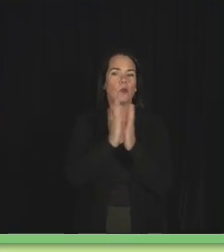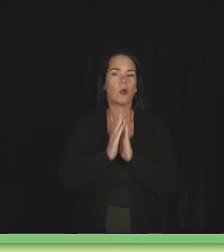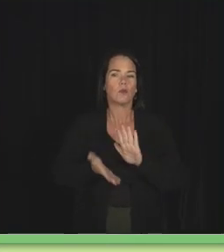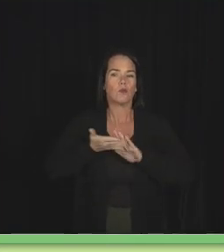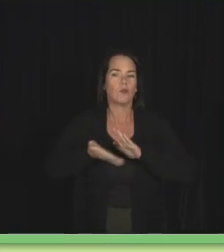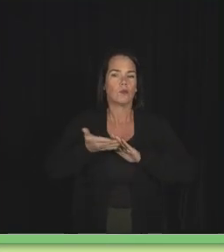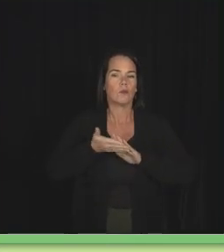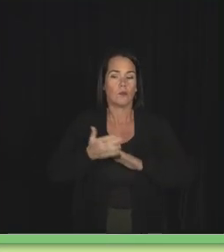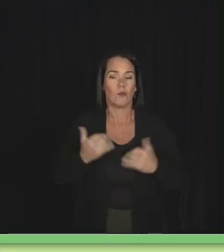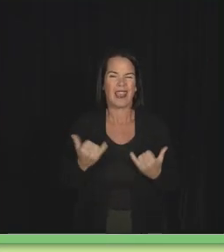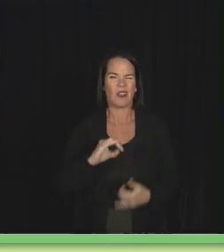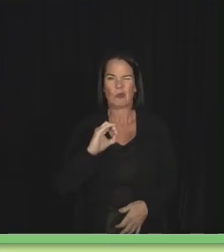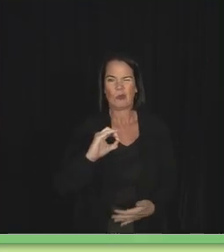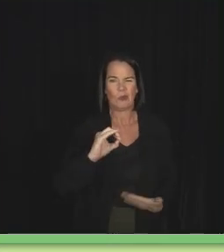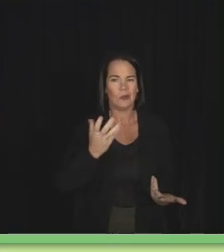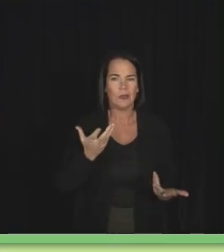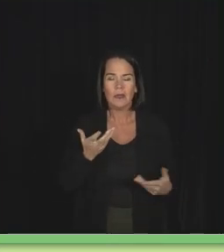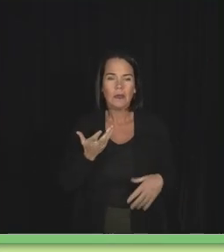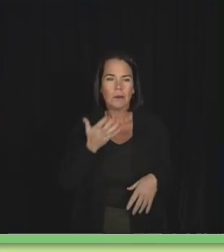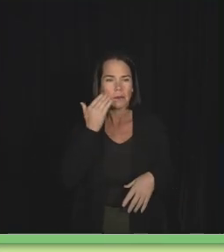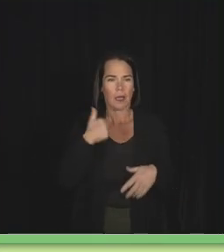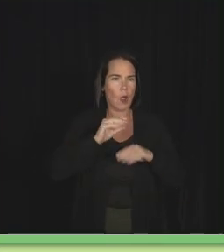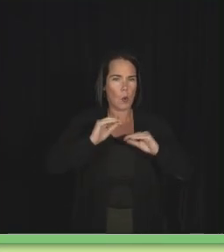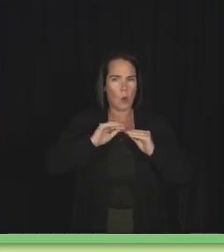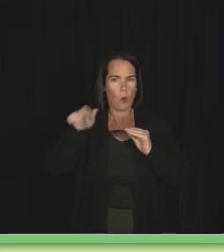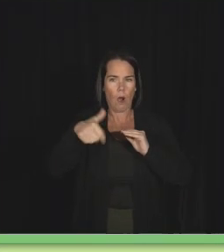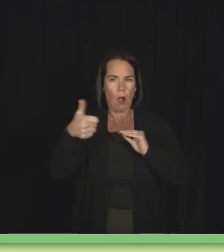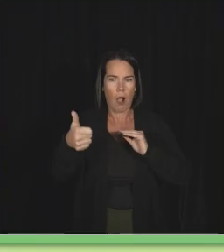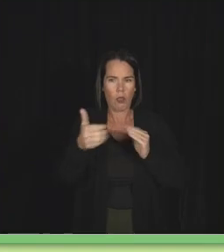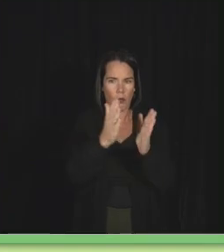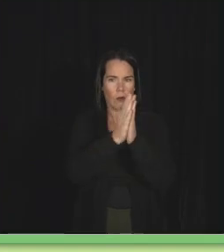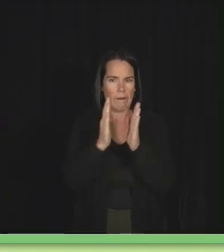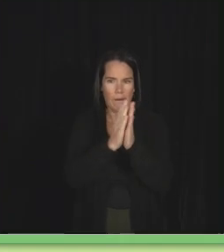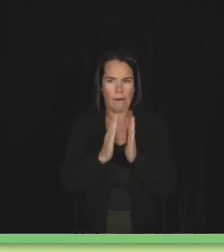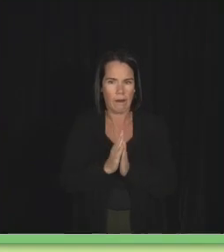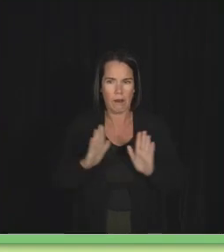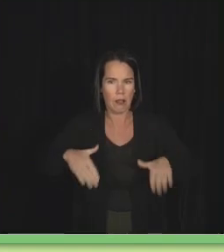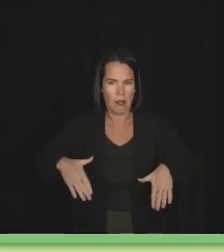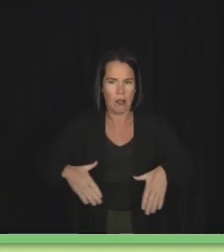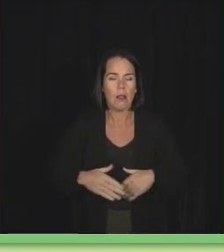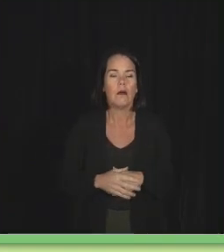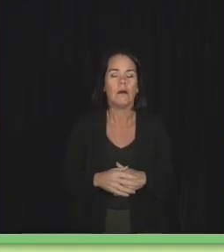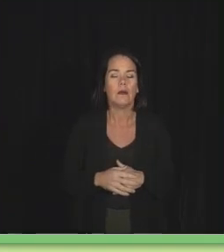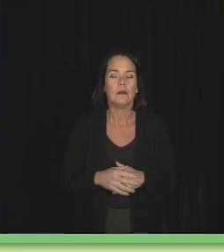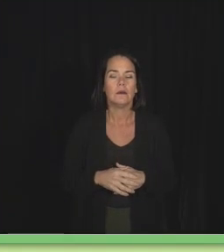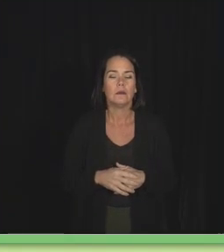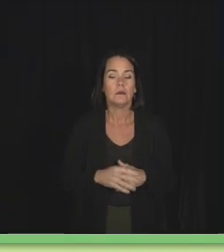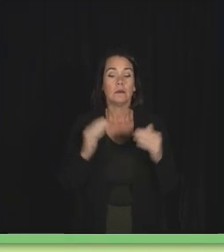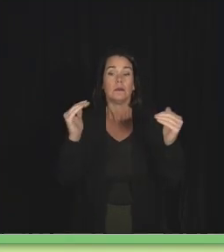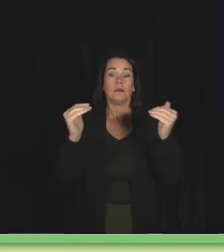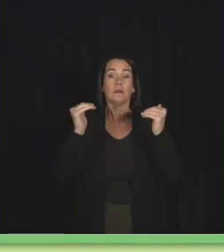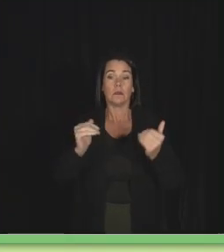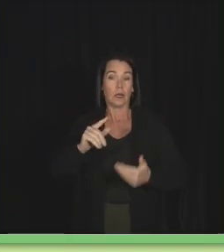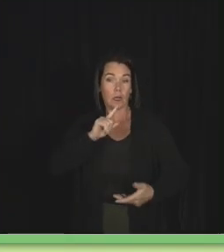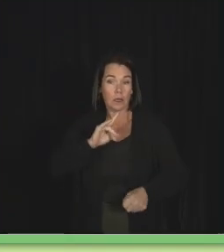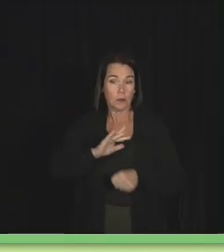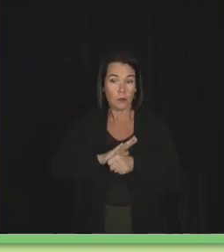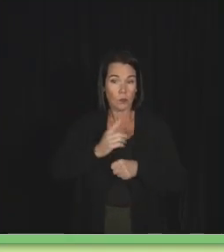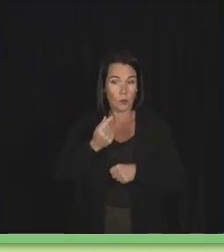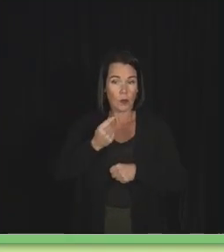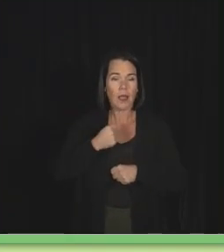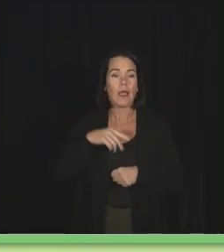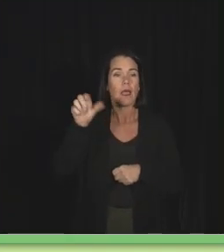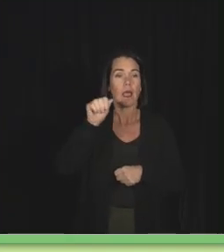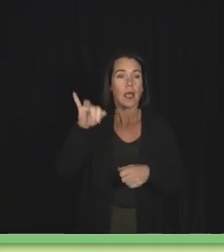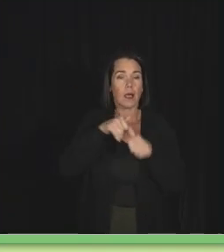is 0 for now because I'm not running any more prompts. And next guarantee is that the AI